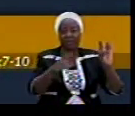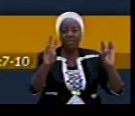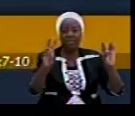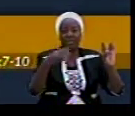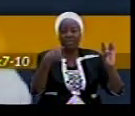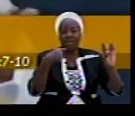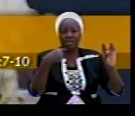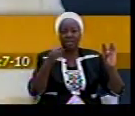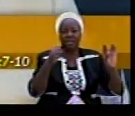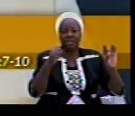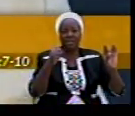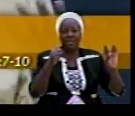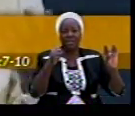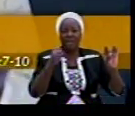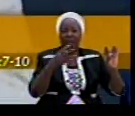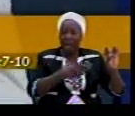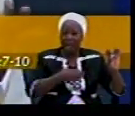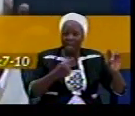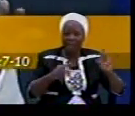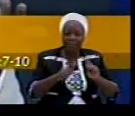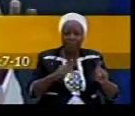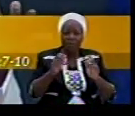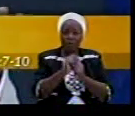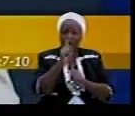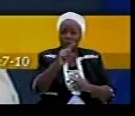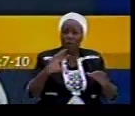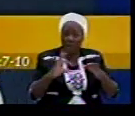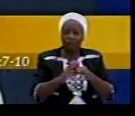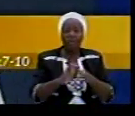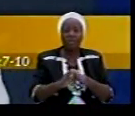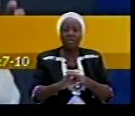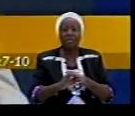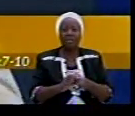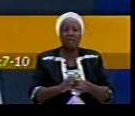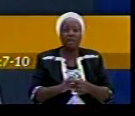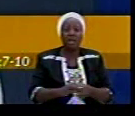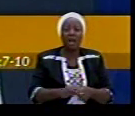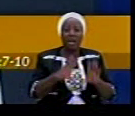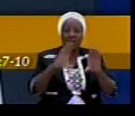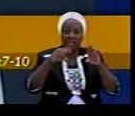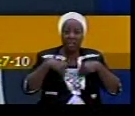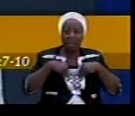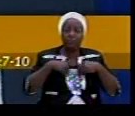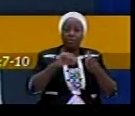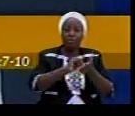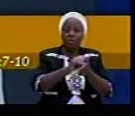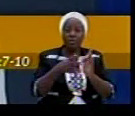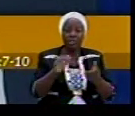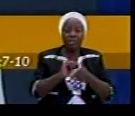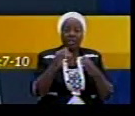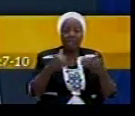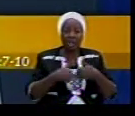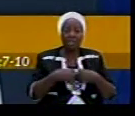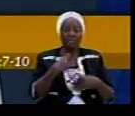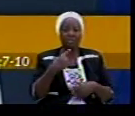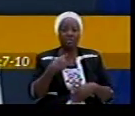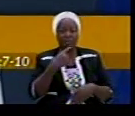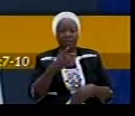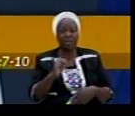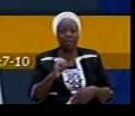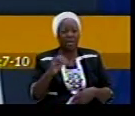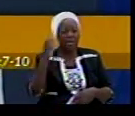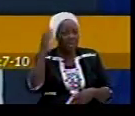says, and the people with one accord gave heed to those things where Philip spake, hearing